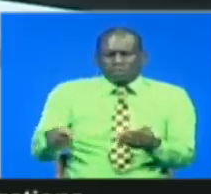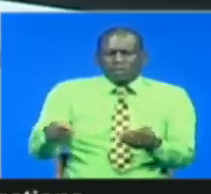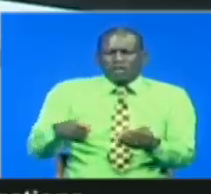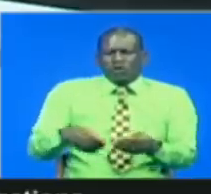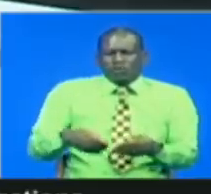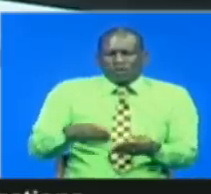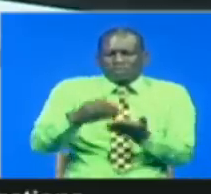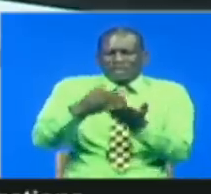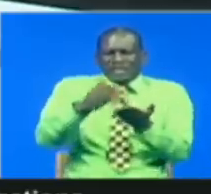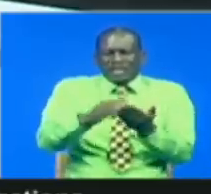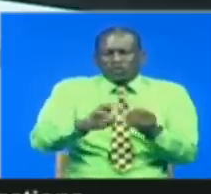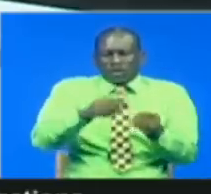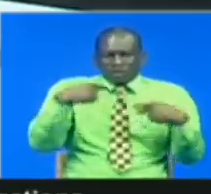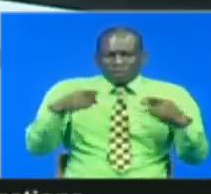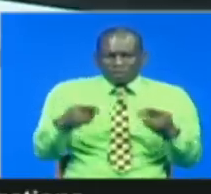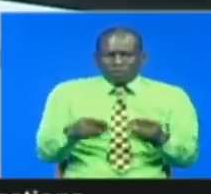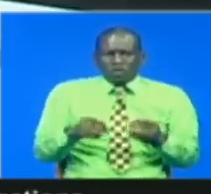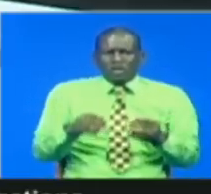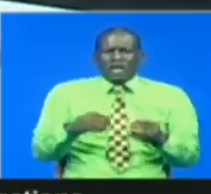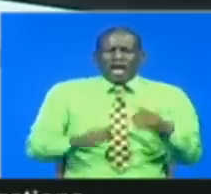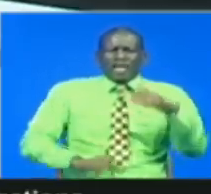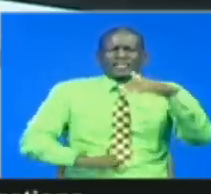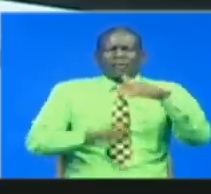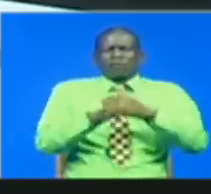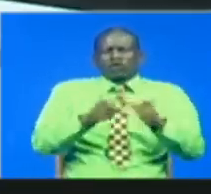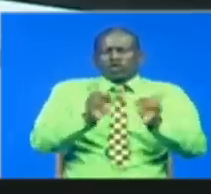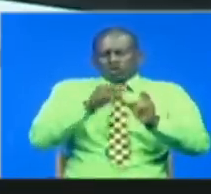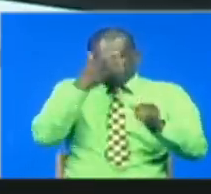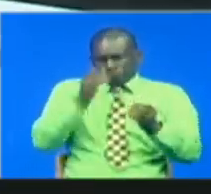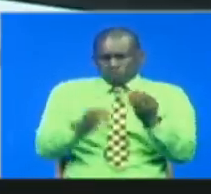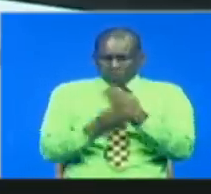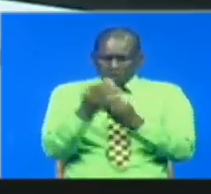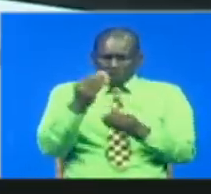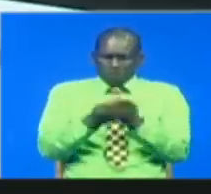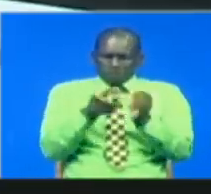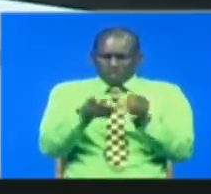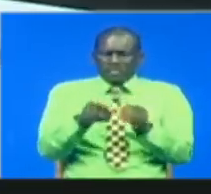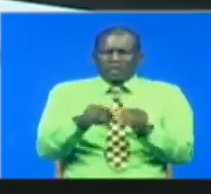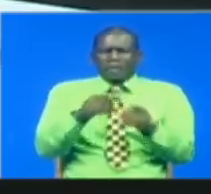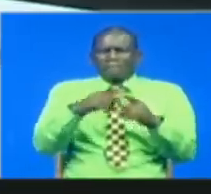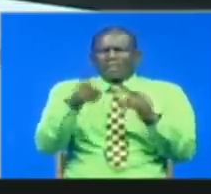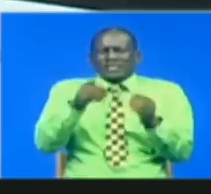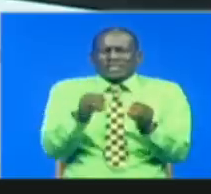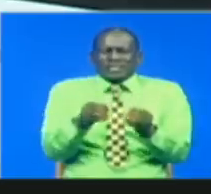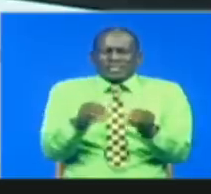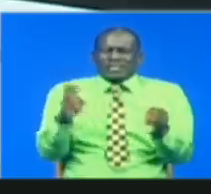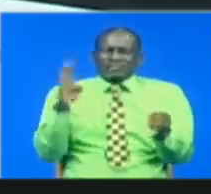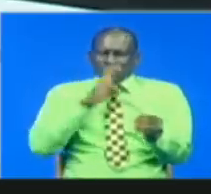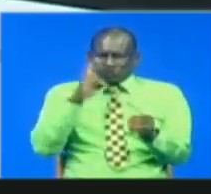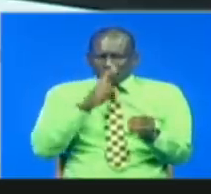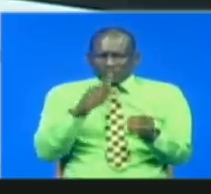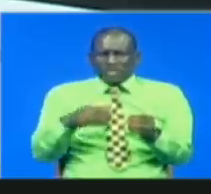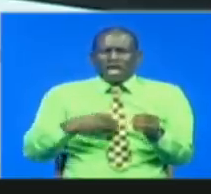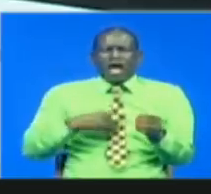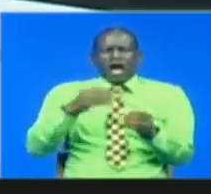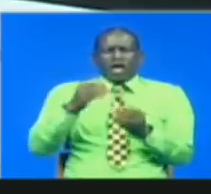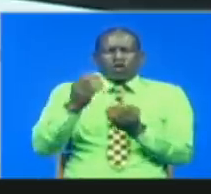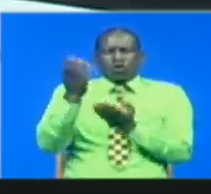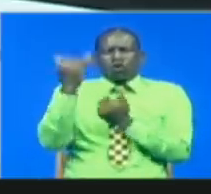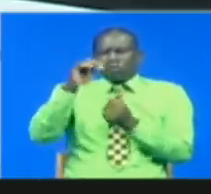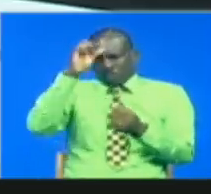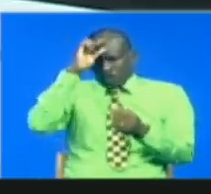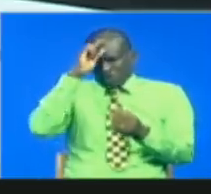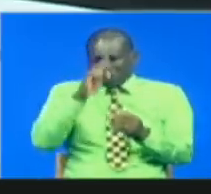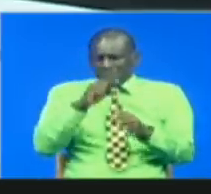yes, I support, not because I am comfortable with it, but because it is a necessary risk. I hope the government will be extremely cautious, you put